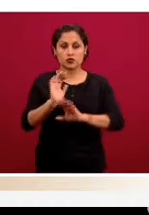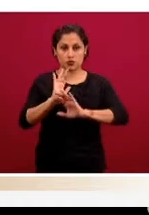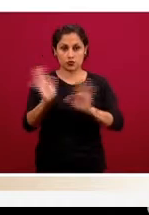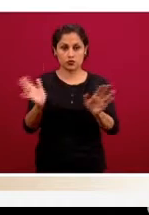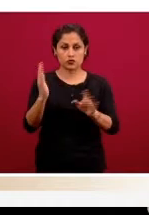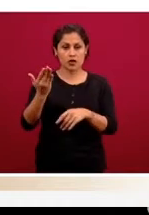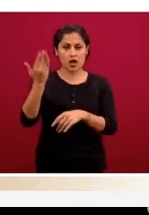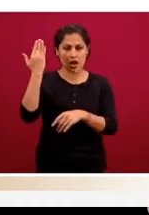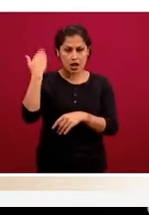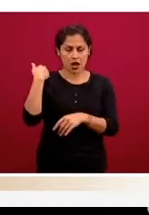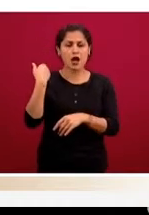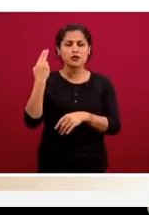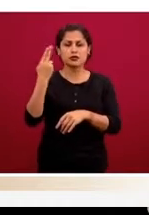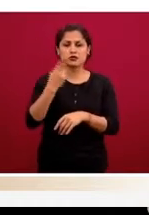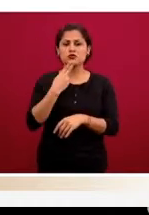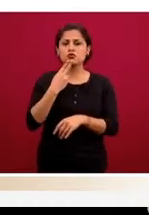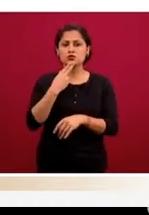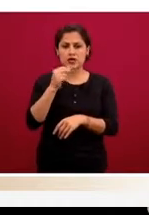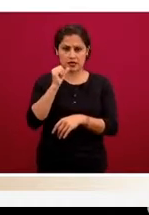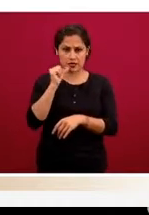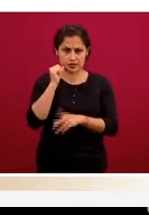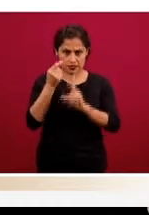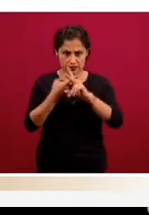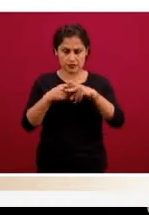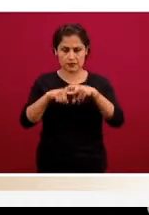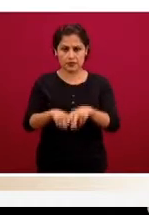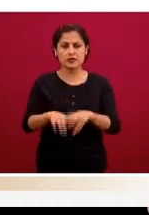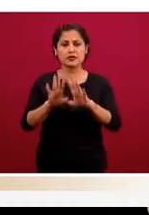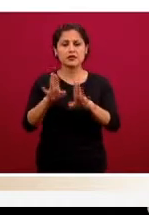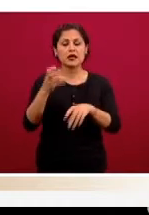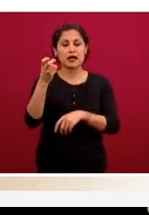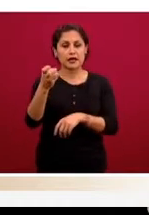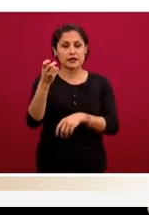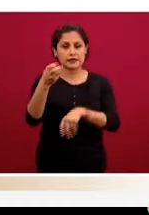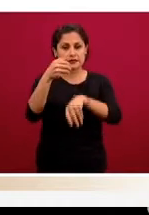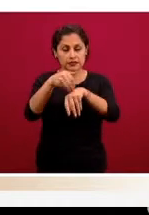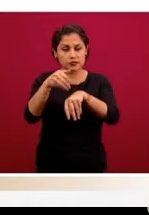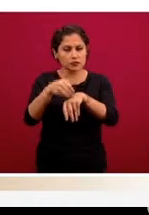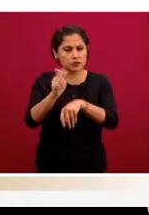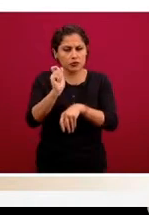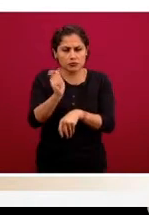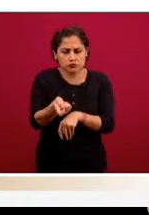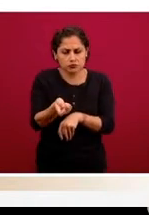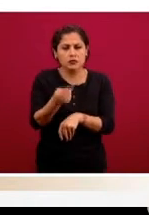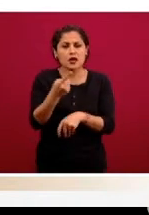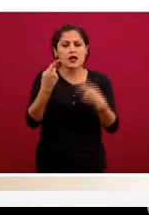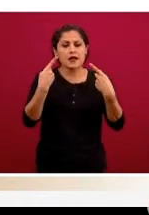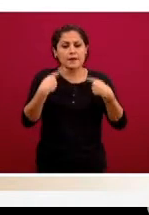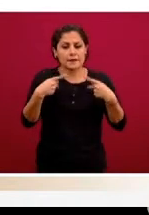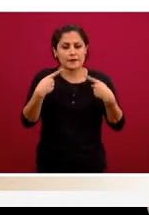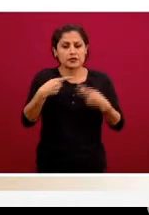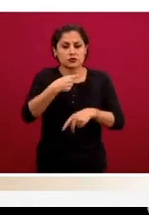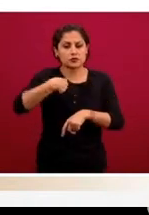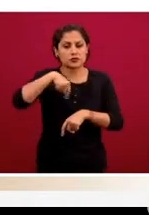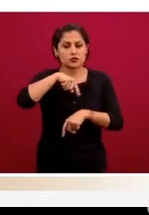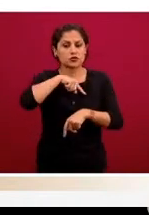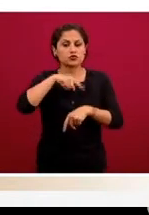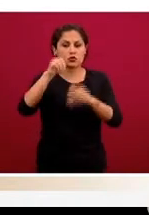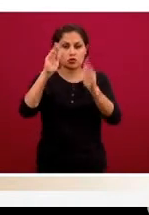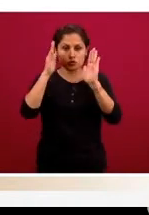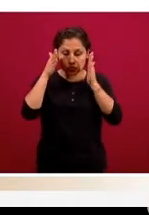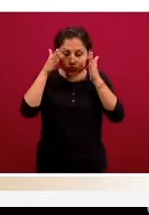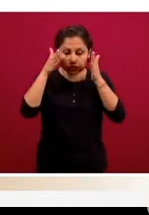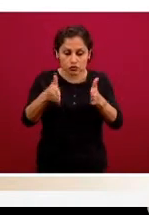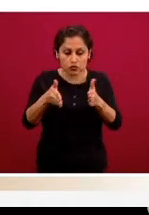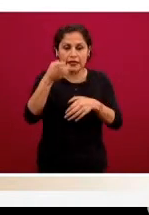information from yesterday, this is coming from there, of course. And here we're having a little bit more of a focus.